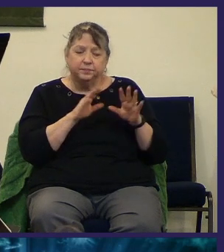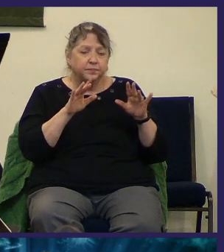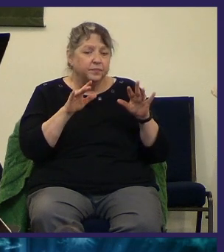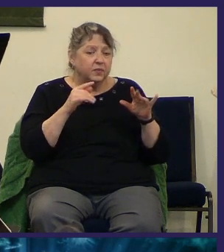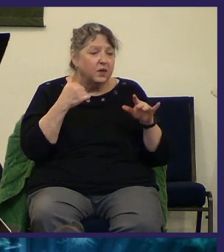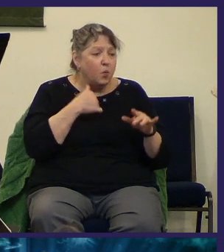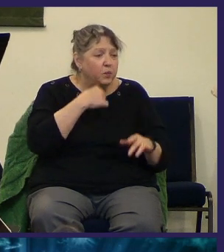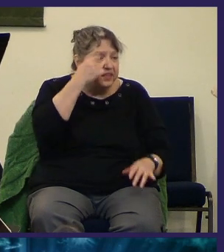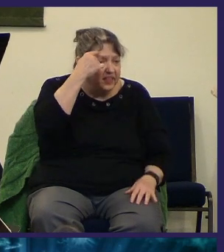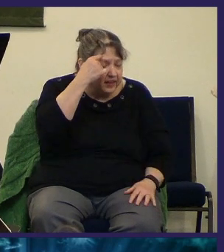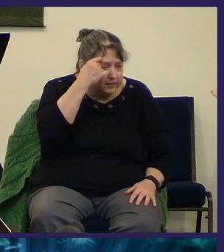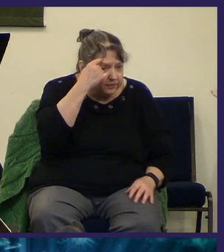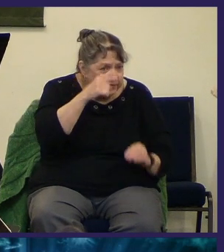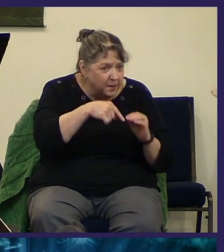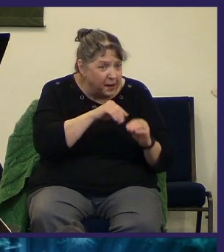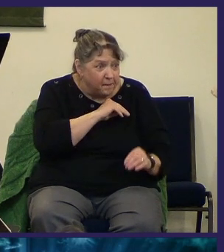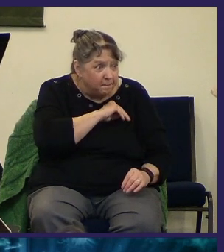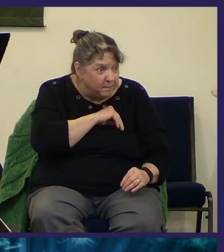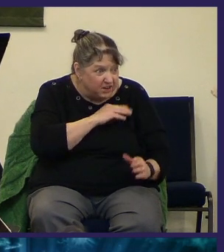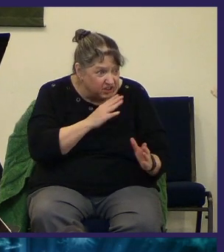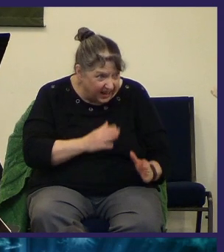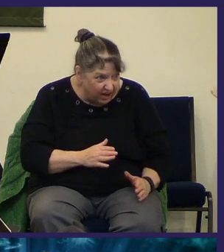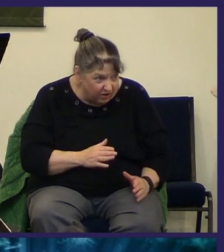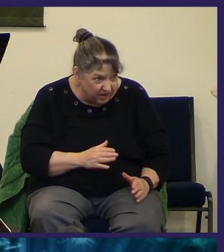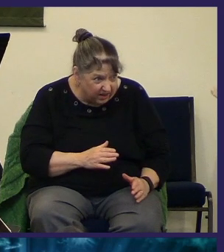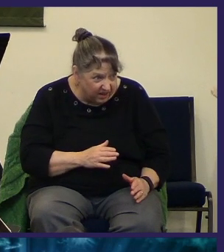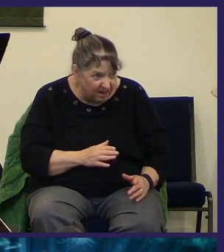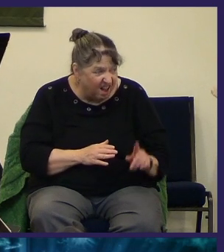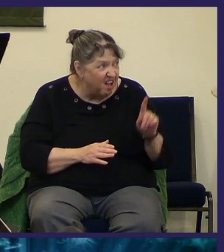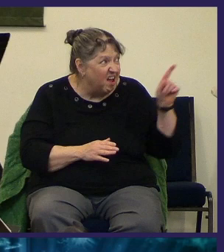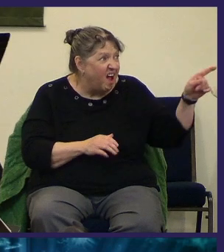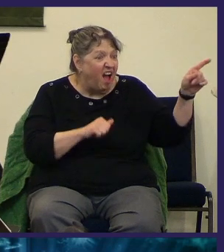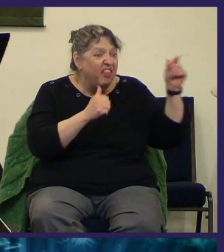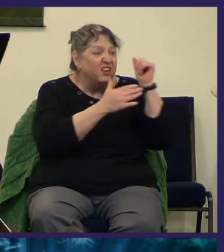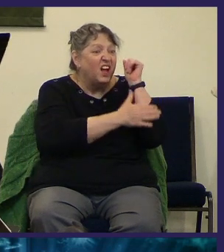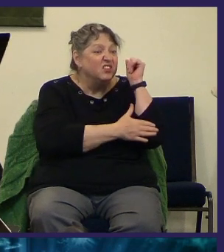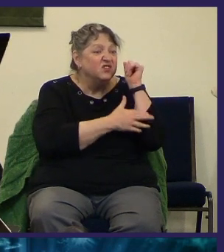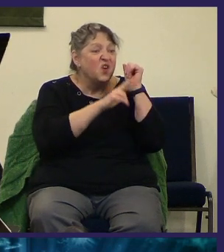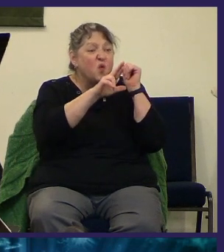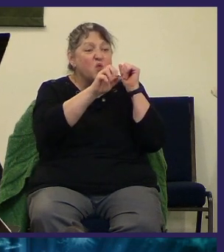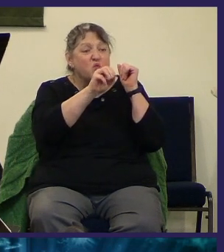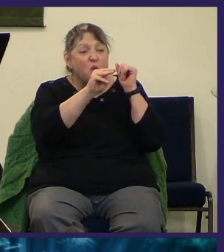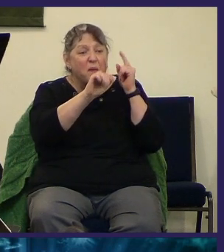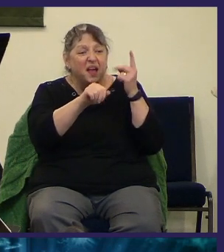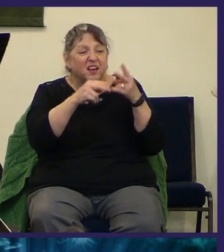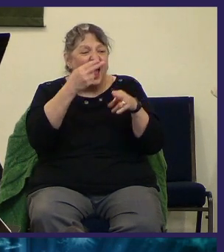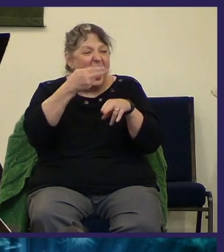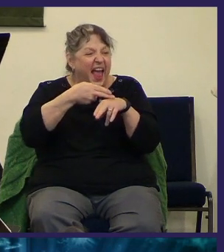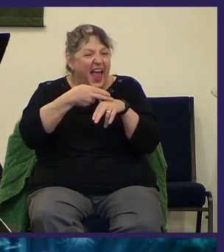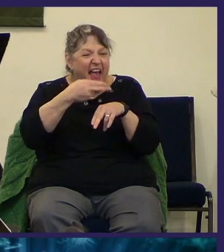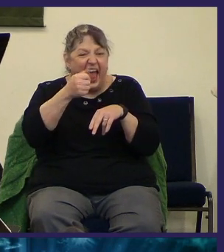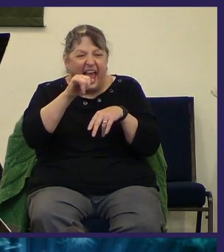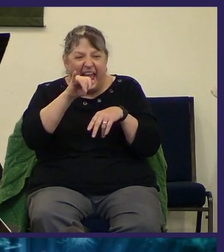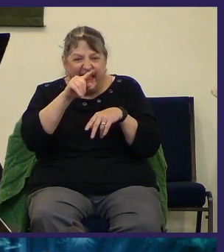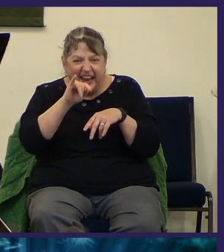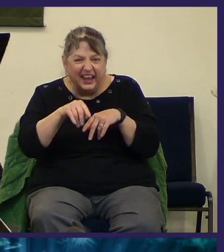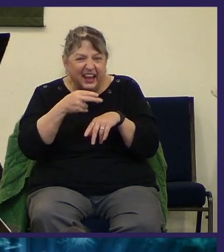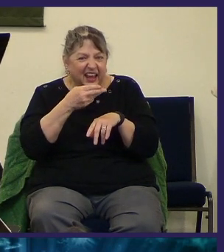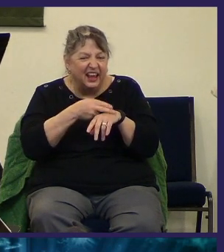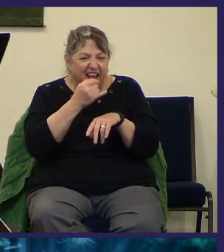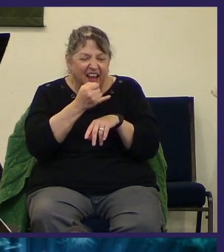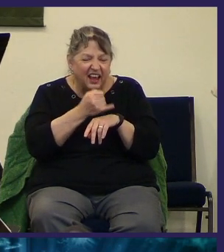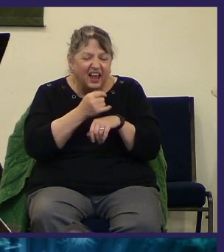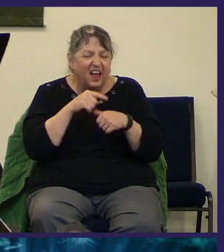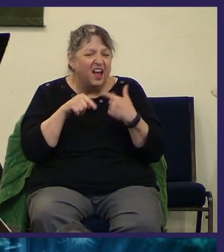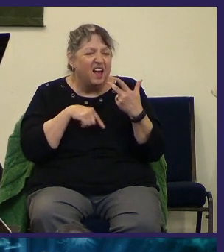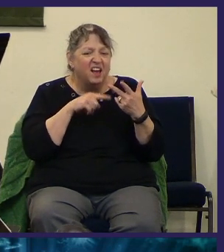of missionary trips of being over romania or haiti or some other country and we